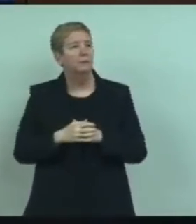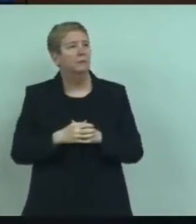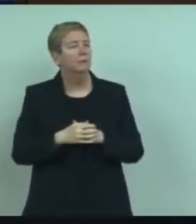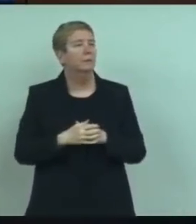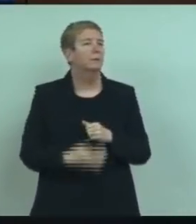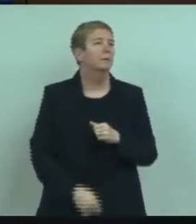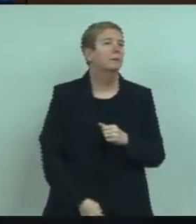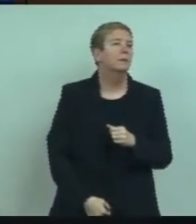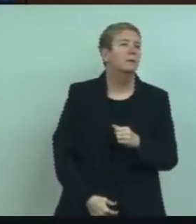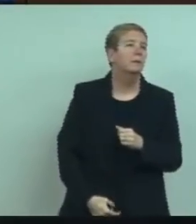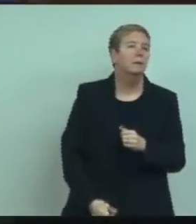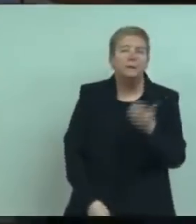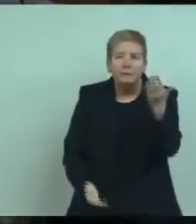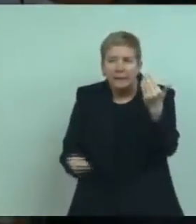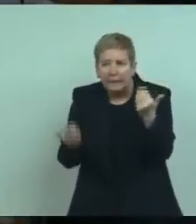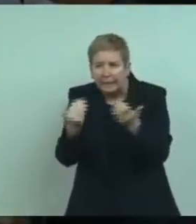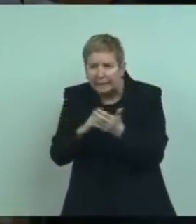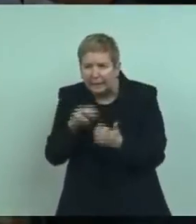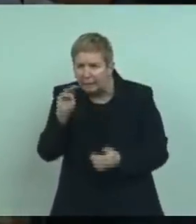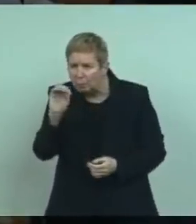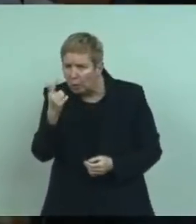Sorry, Morgan, what was the... And